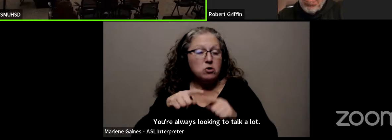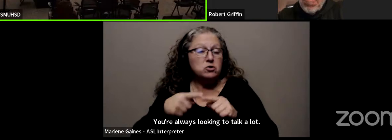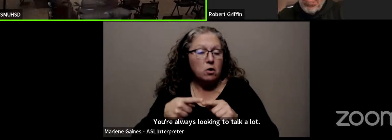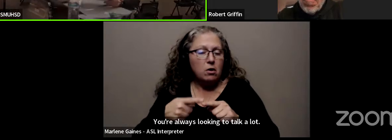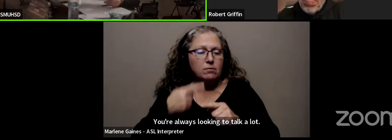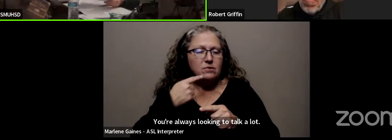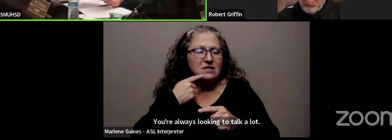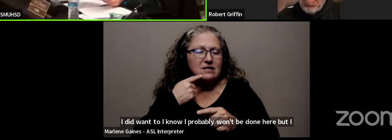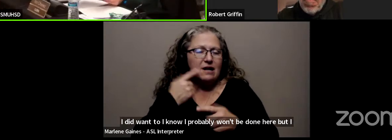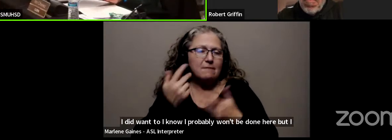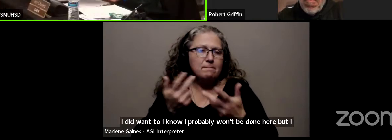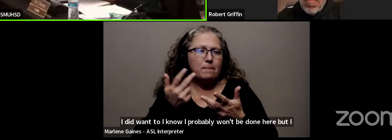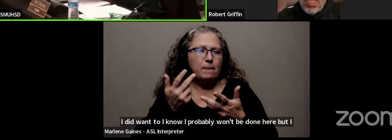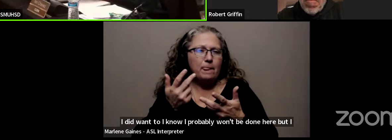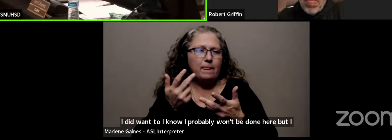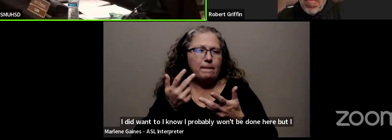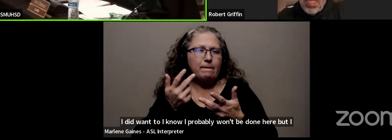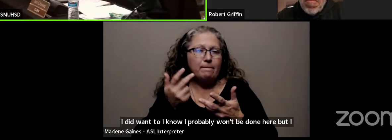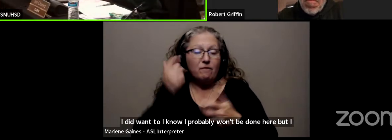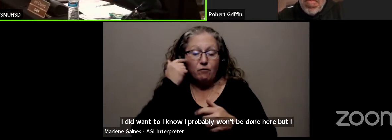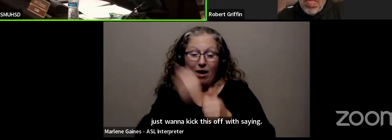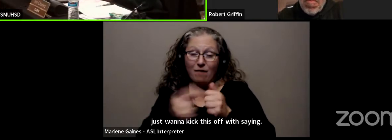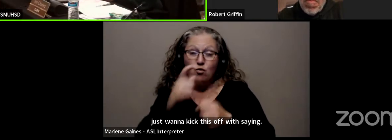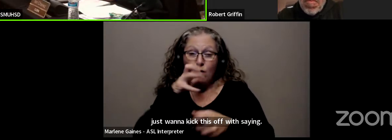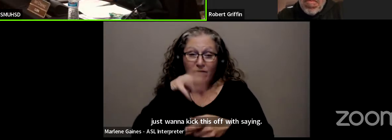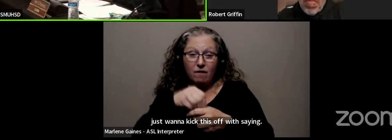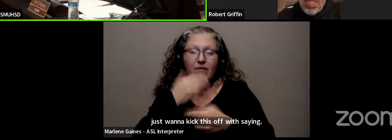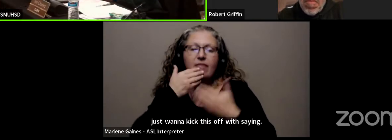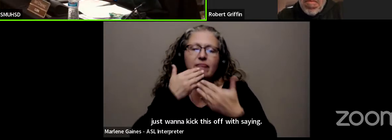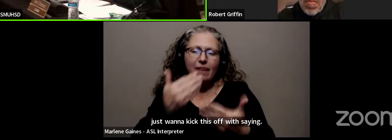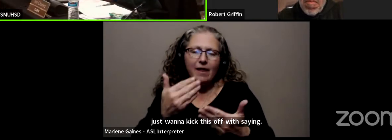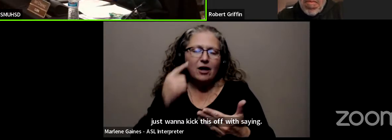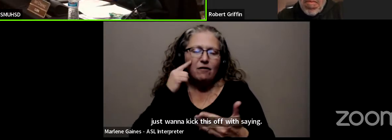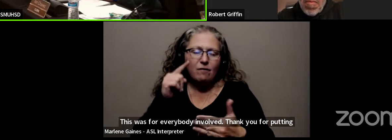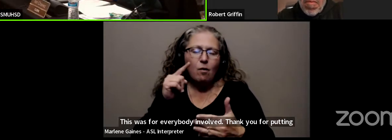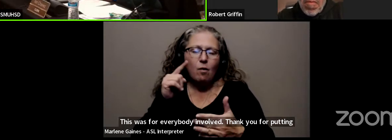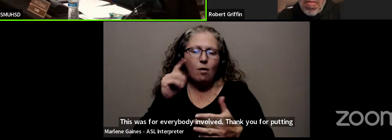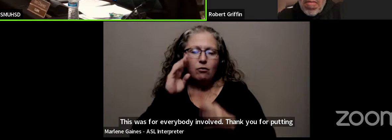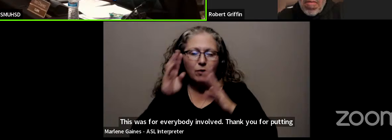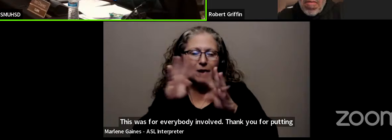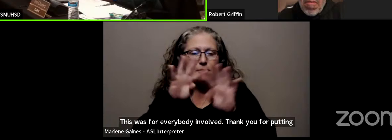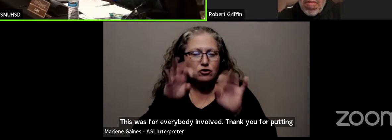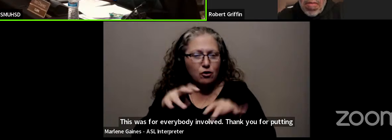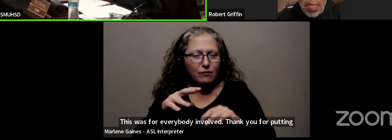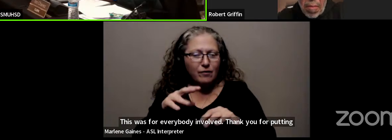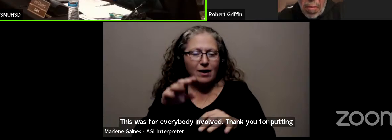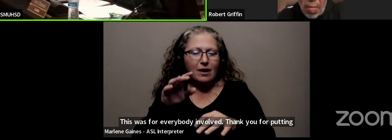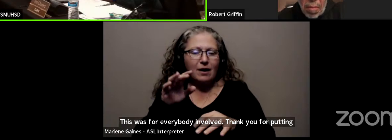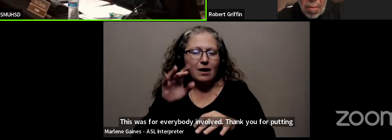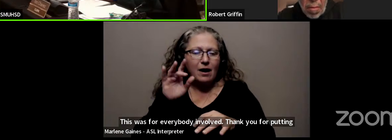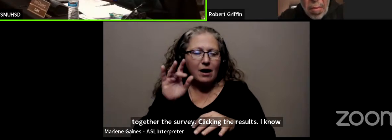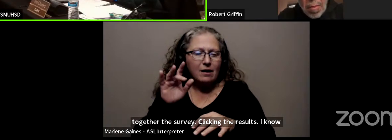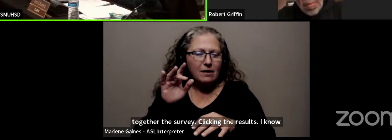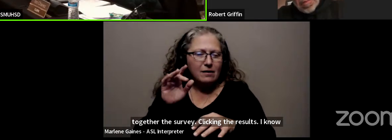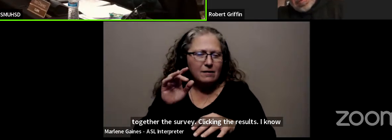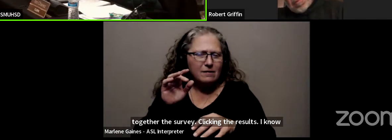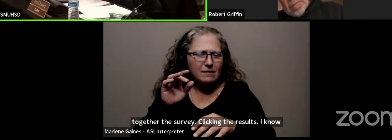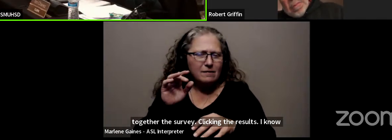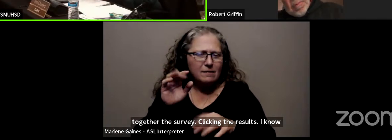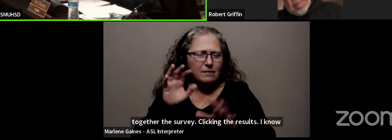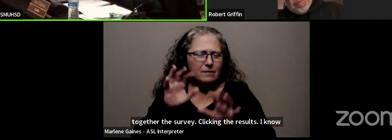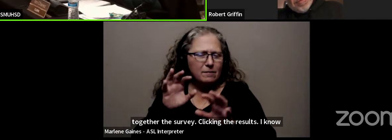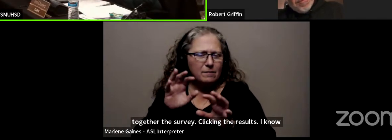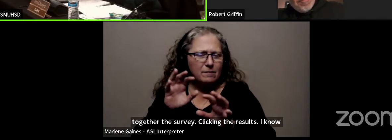saying this was for everybody involved. Thank you for putting together the survey, collecting the results. I know there's about